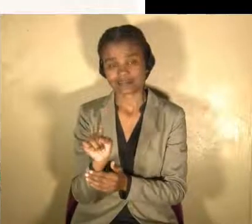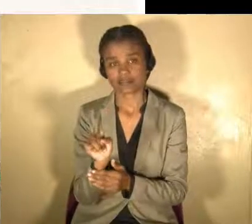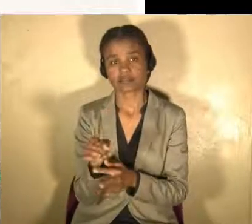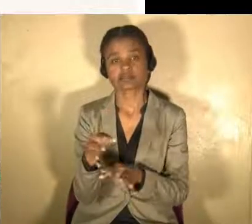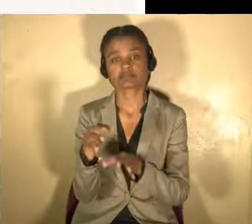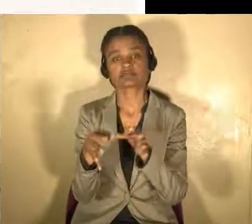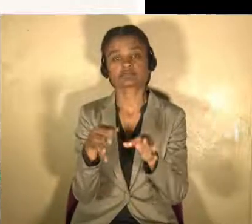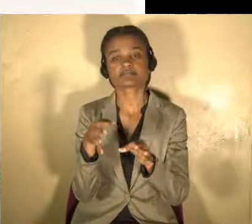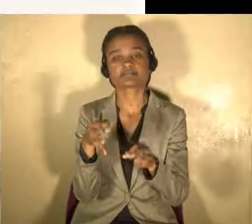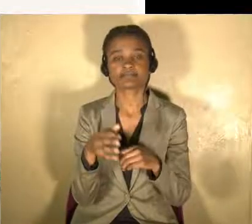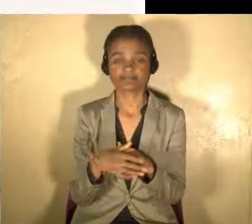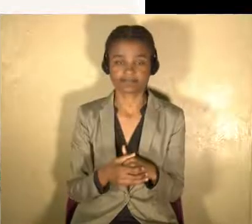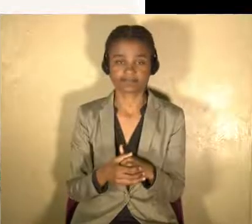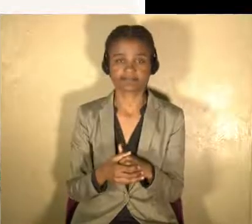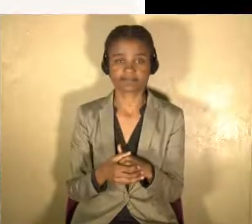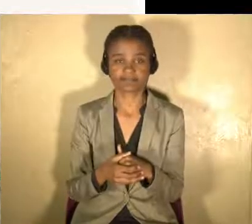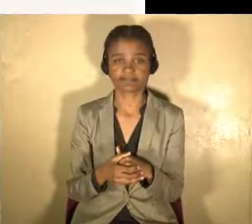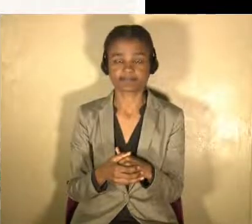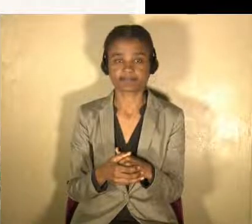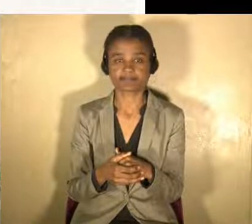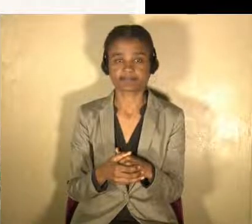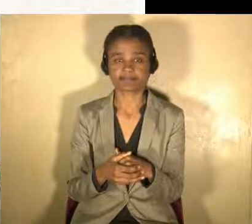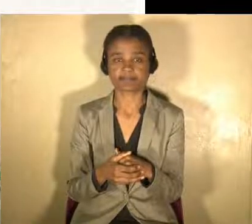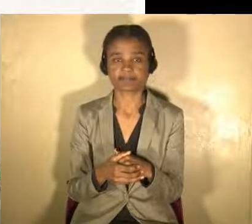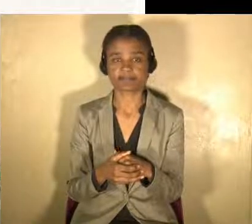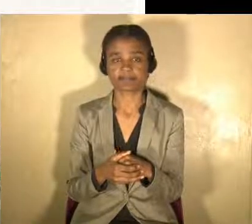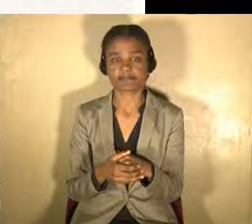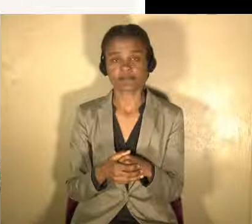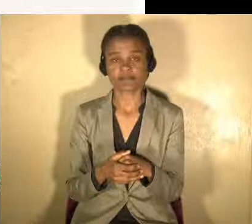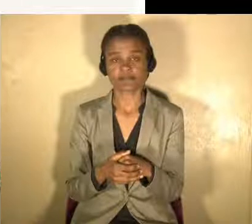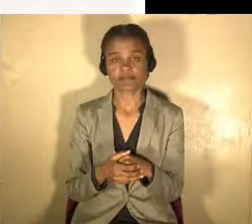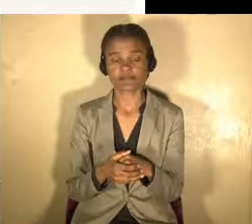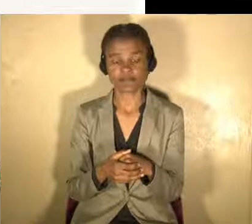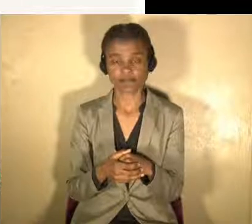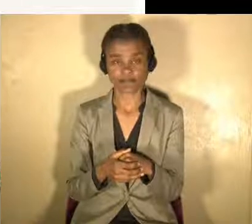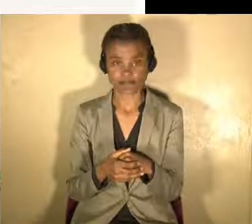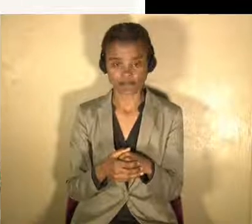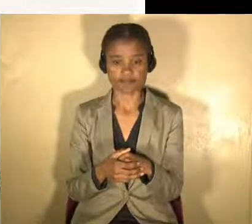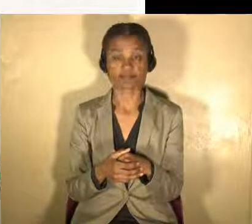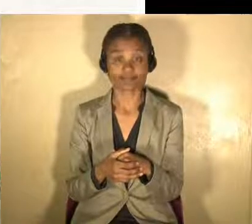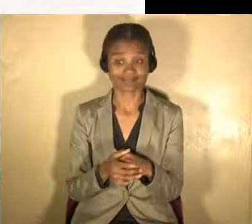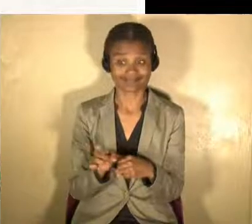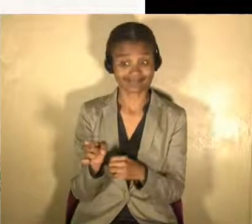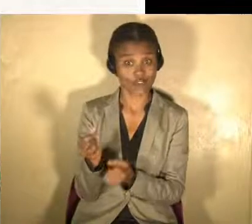makes provision for the children's courts,